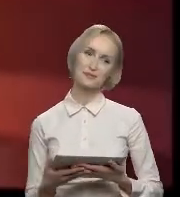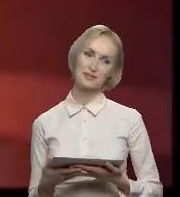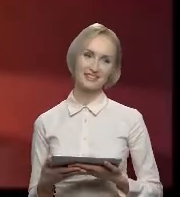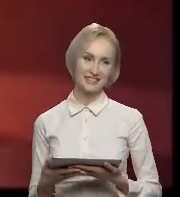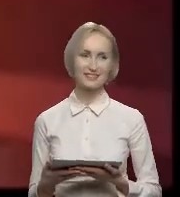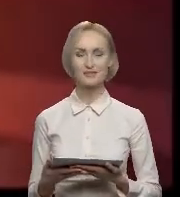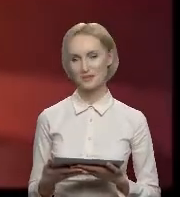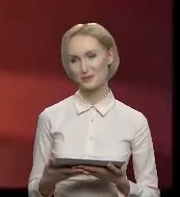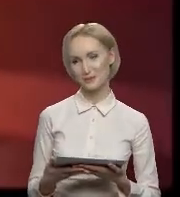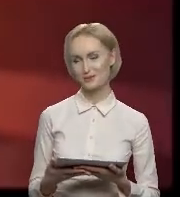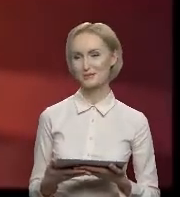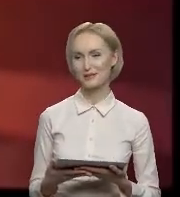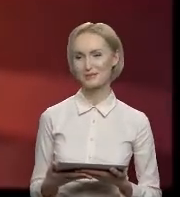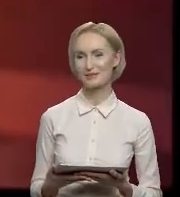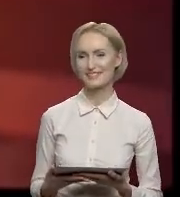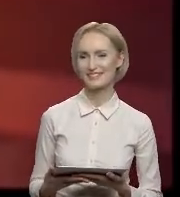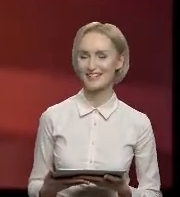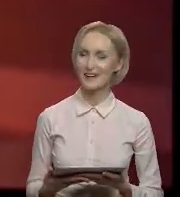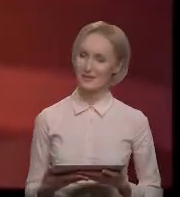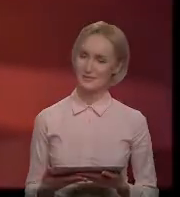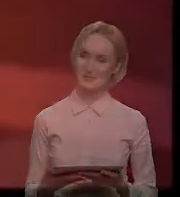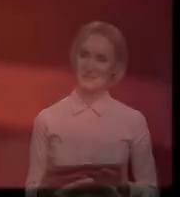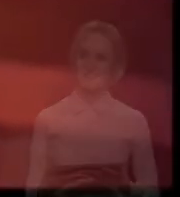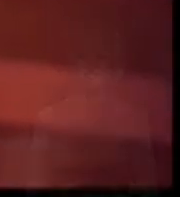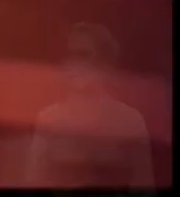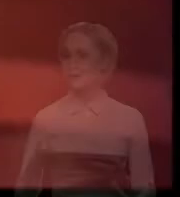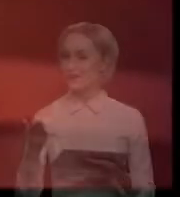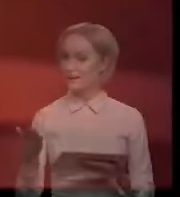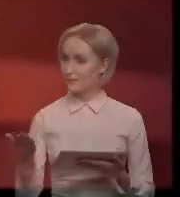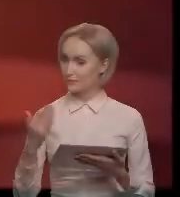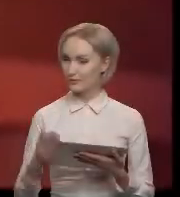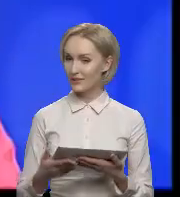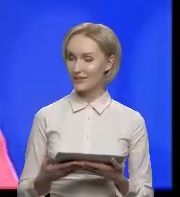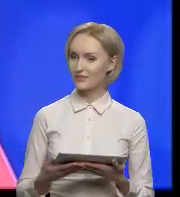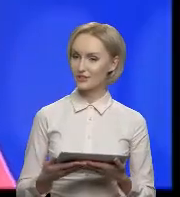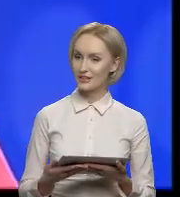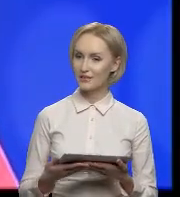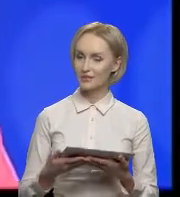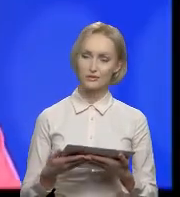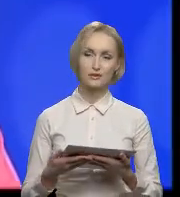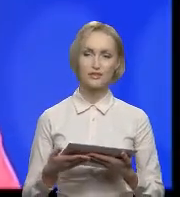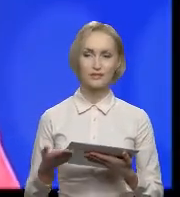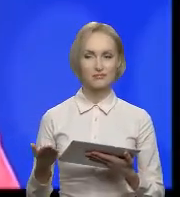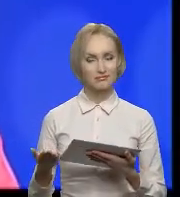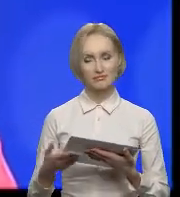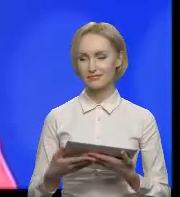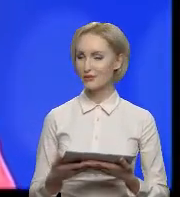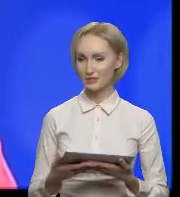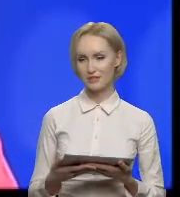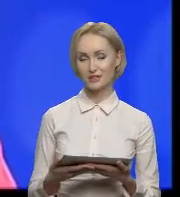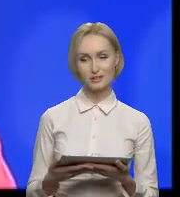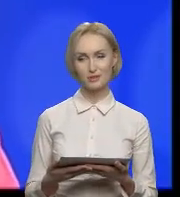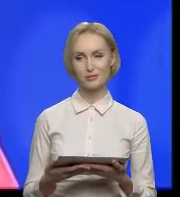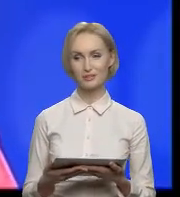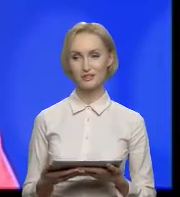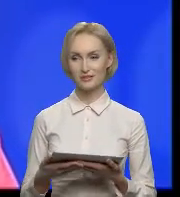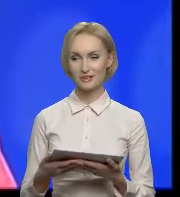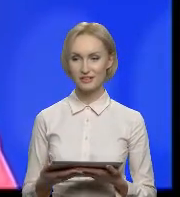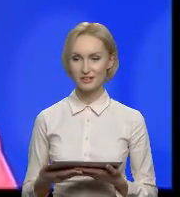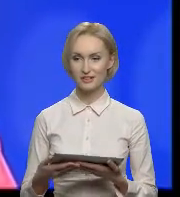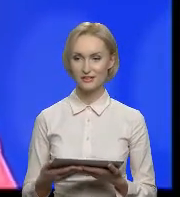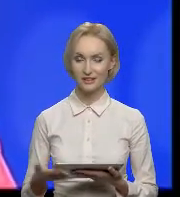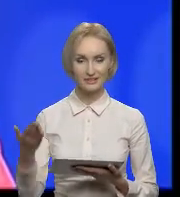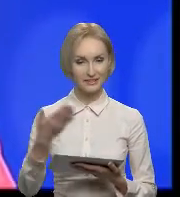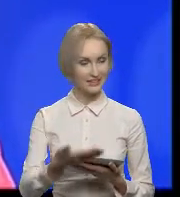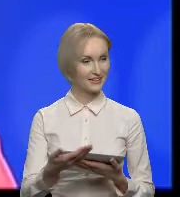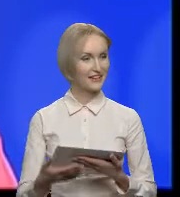he's constantly accusing you of cheating. Mm-hmm. Why? What do you do that causes him suspicions? Well, I leave. You know, I go do my thing, go chill with my